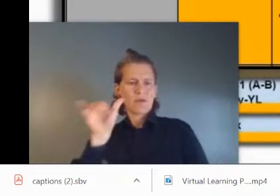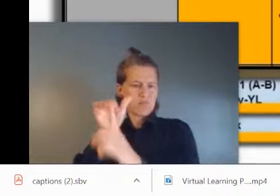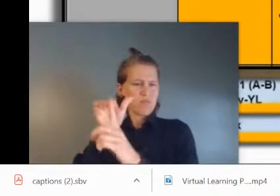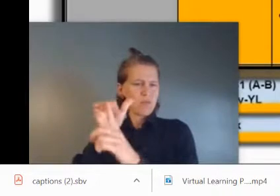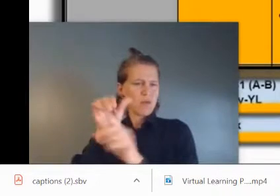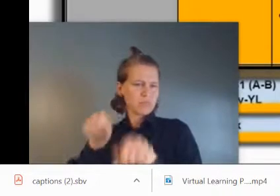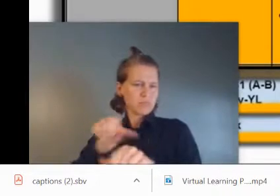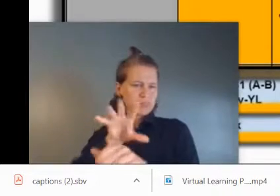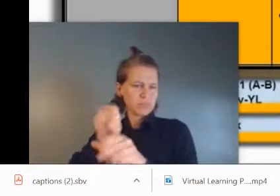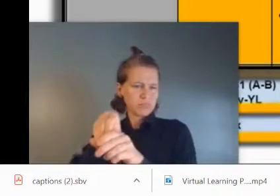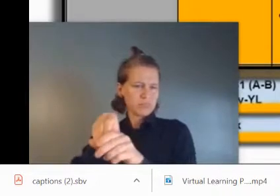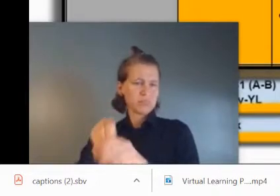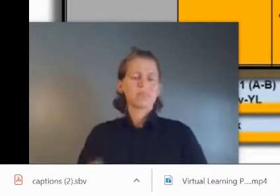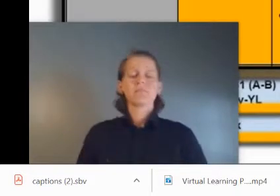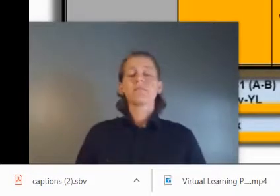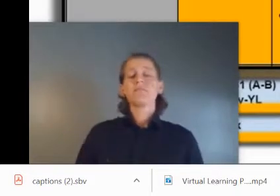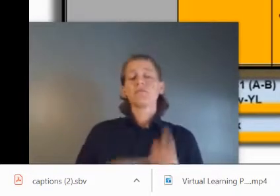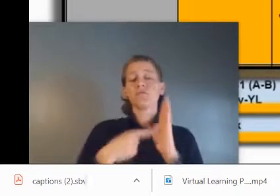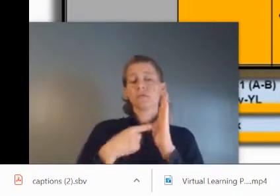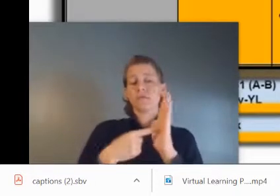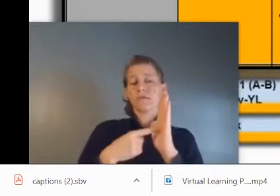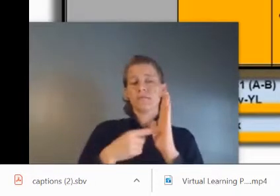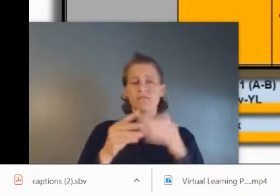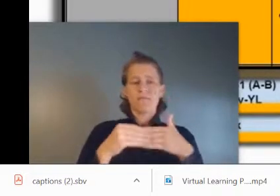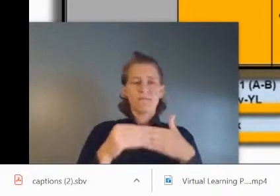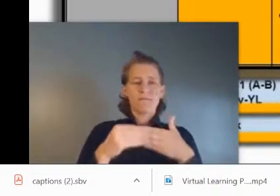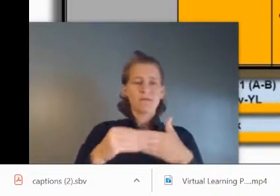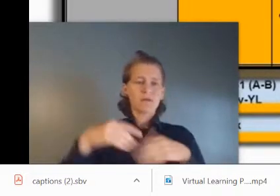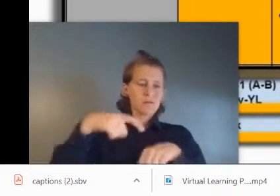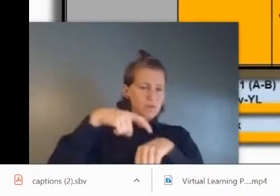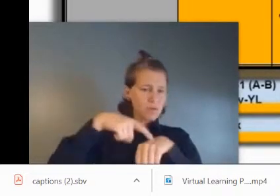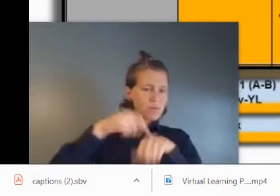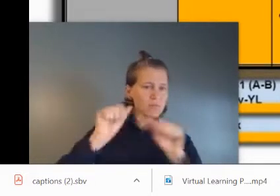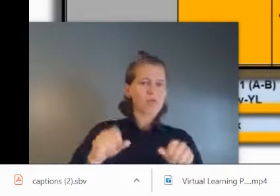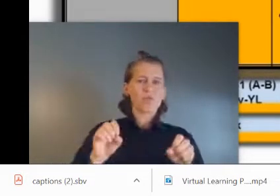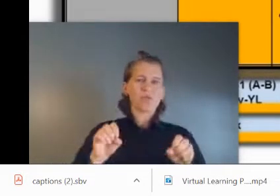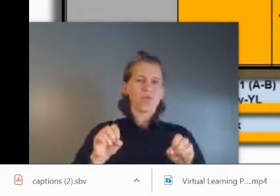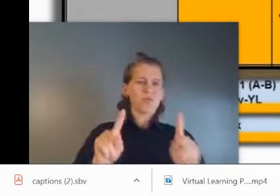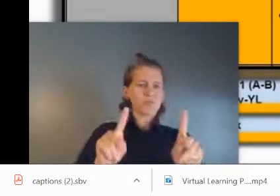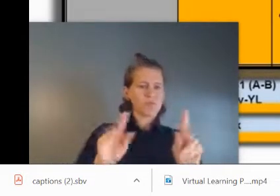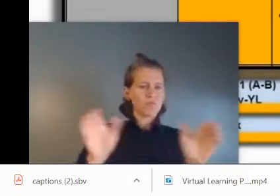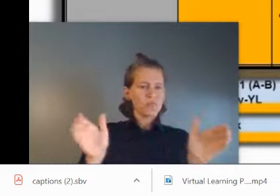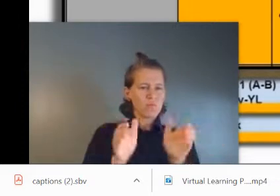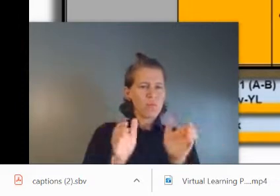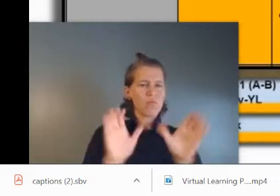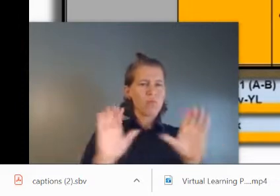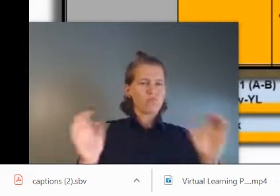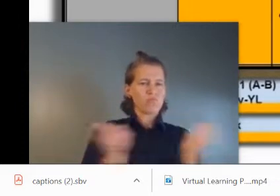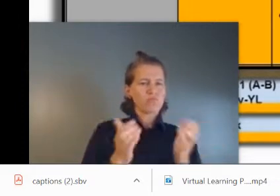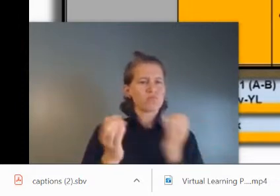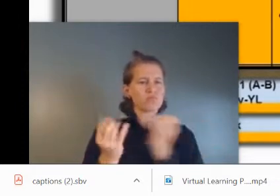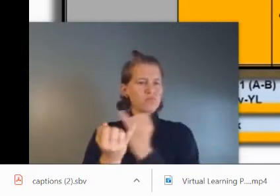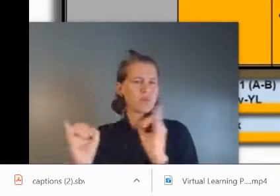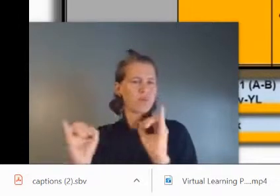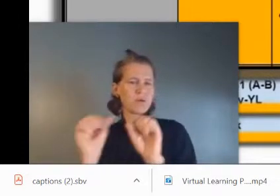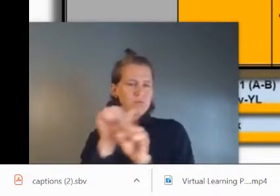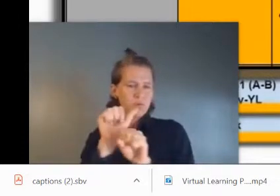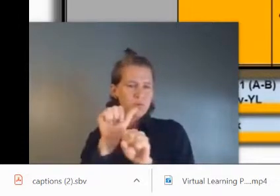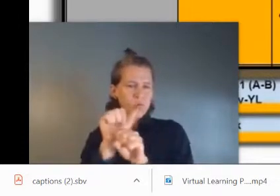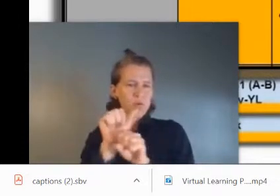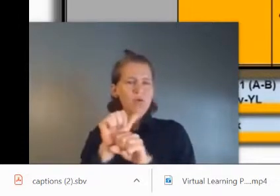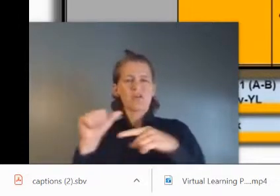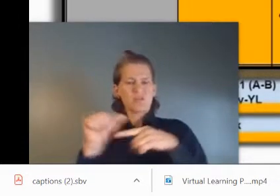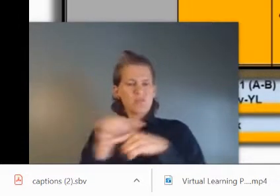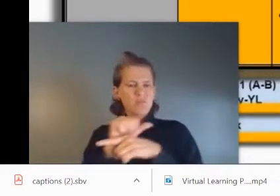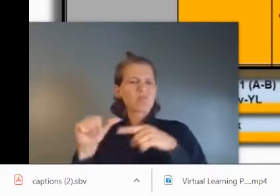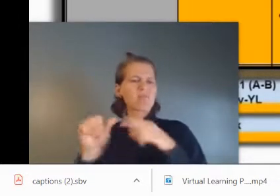Examples of using flex time include opportunities for small group and independent work, additional practice and skill development,